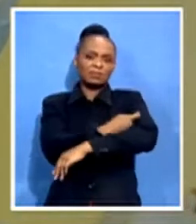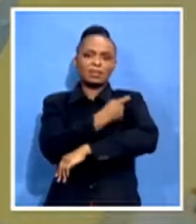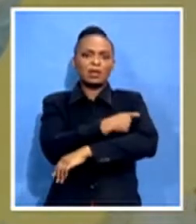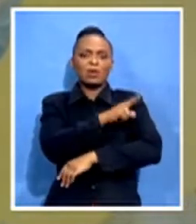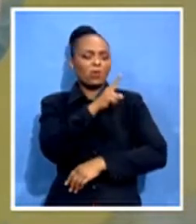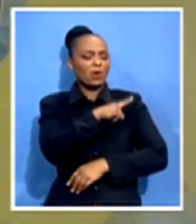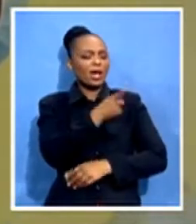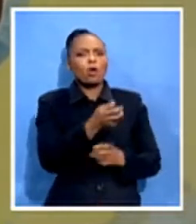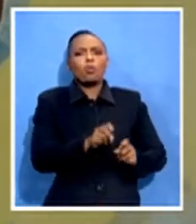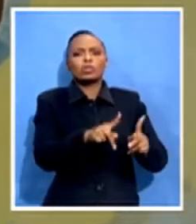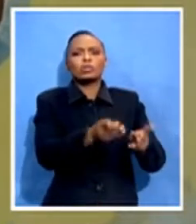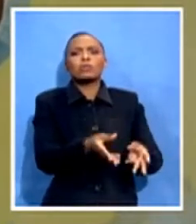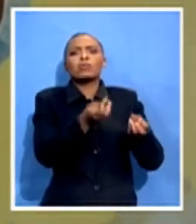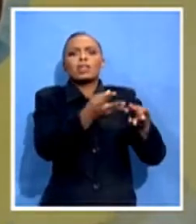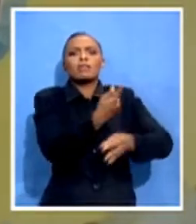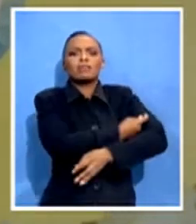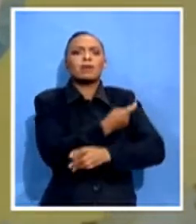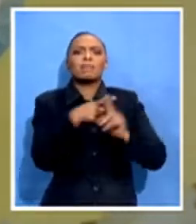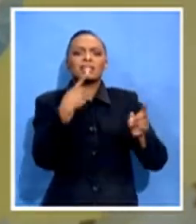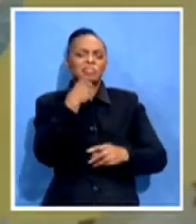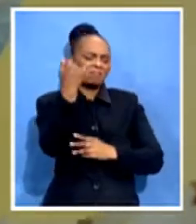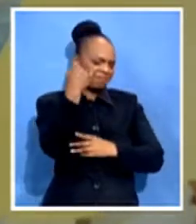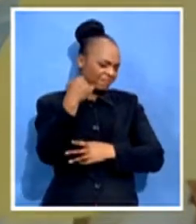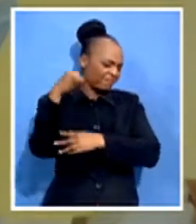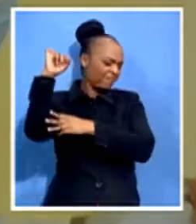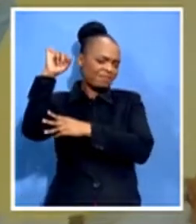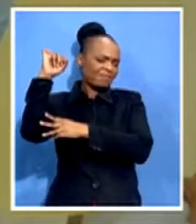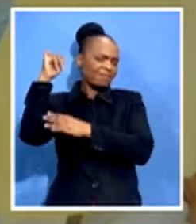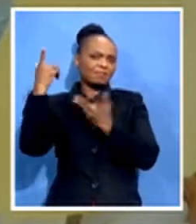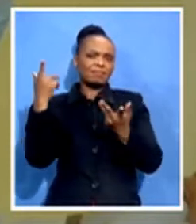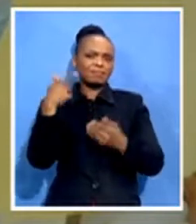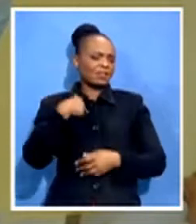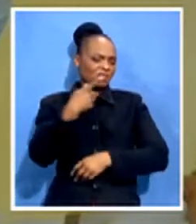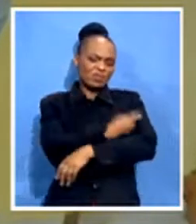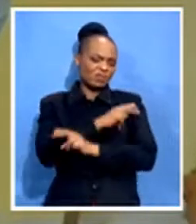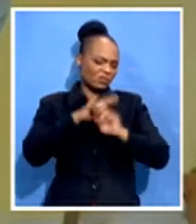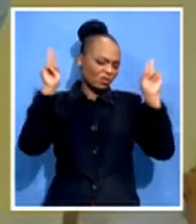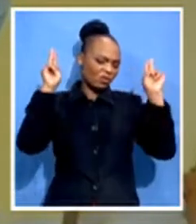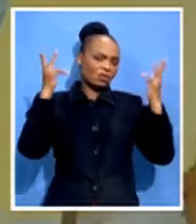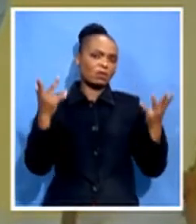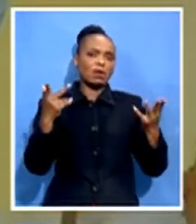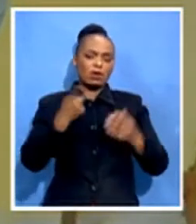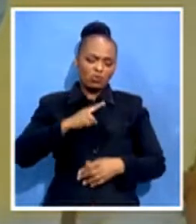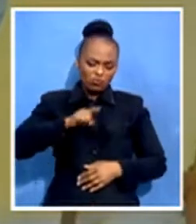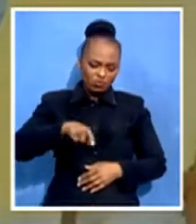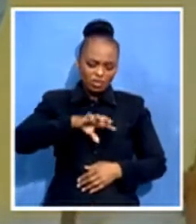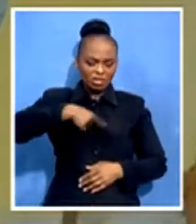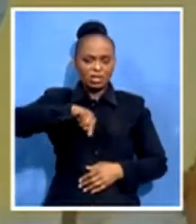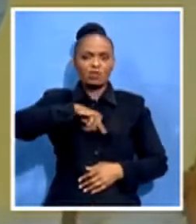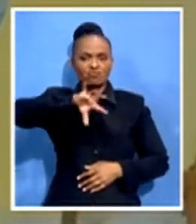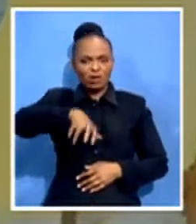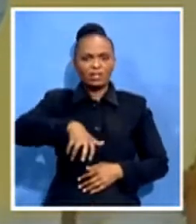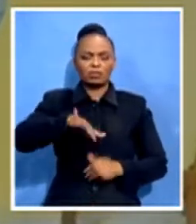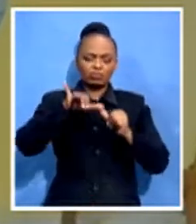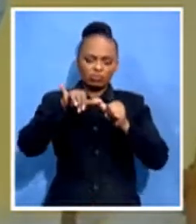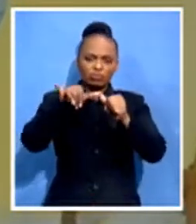to take the vaccine. So as a department, as a province, we are continuing our messages to make people